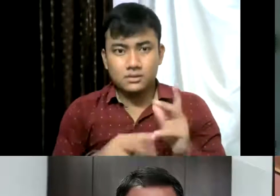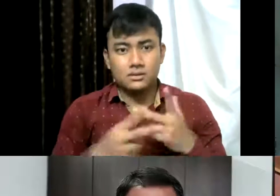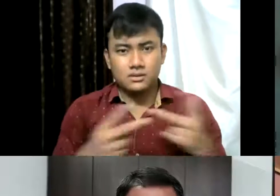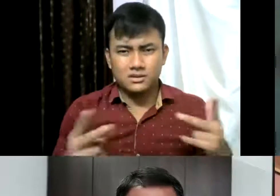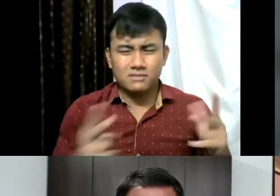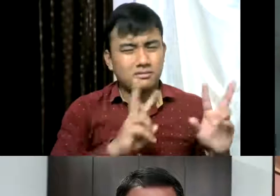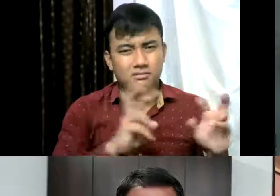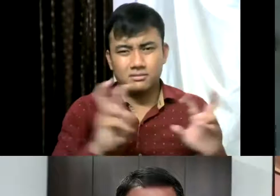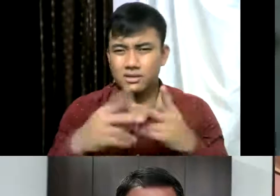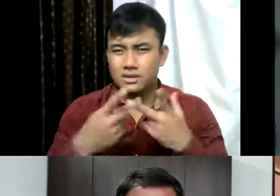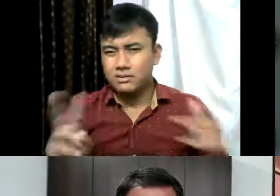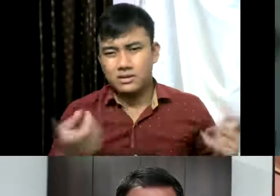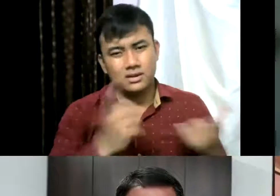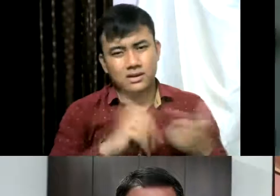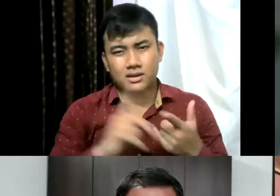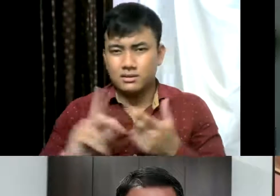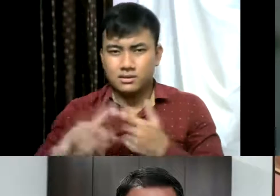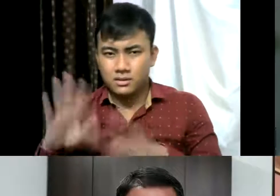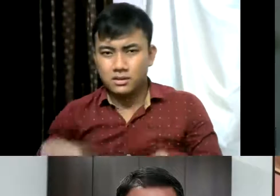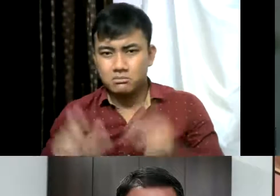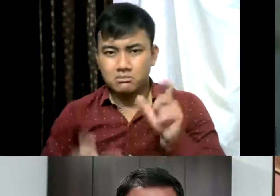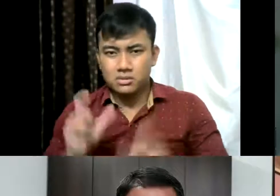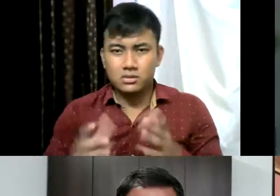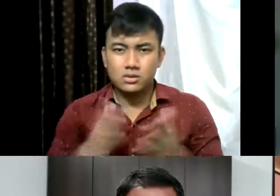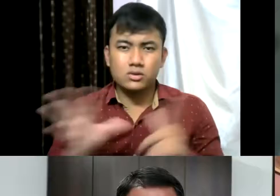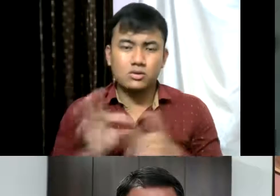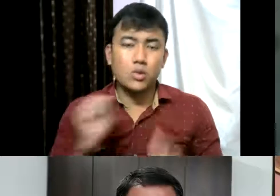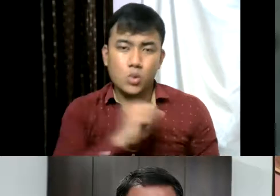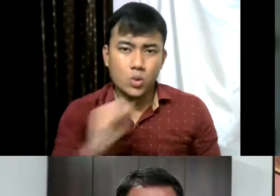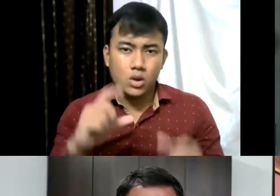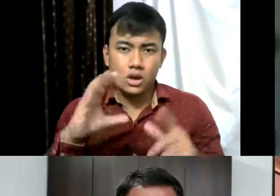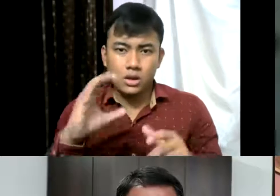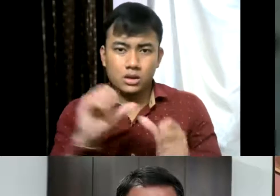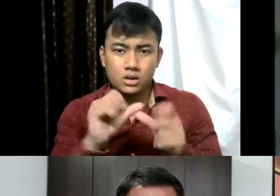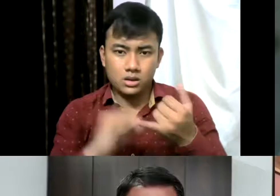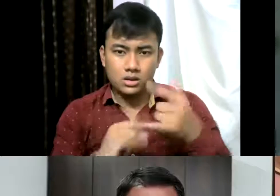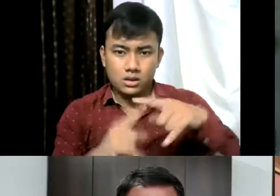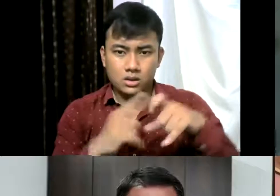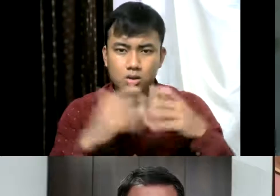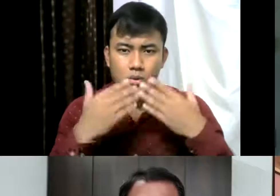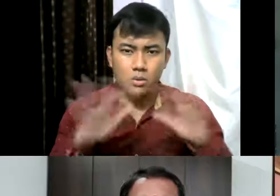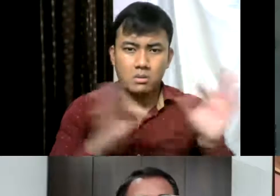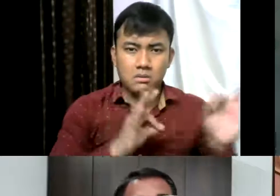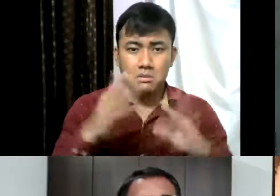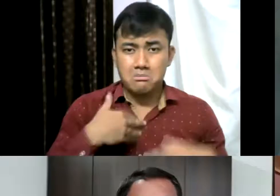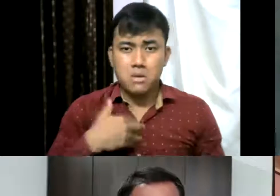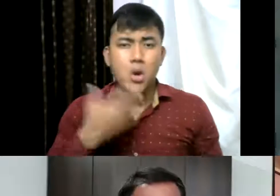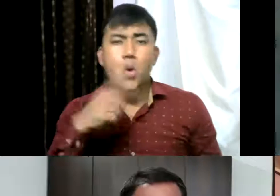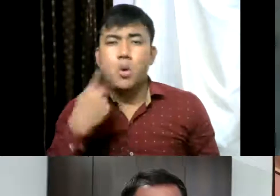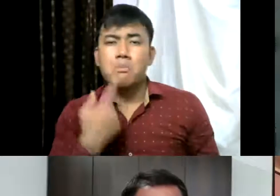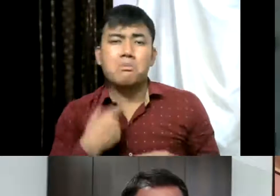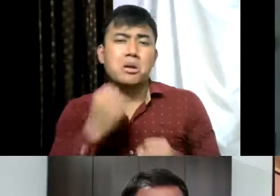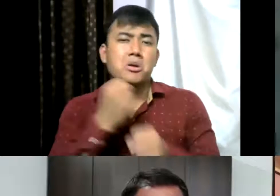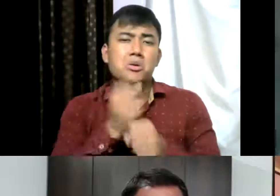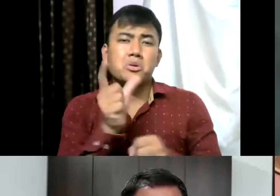men, gay men, whatever, who would flaunt their caste identities on these spaces. There would be hot Jat, top Gujjar, 8 inches, flaunting